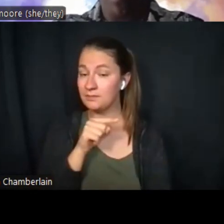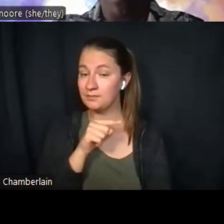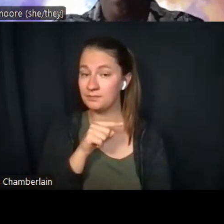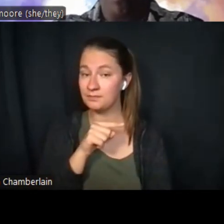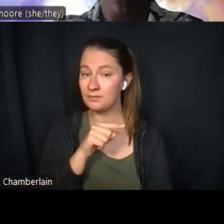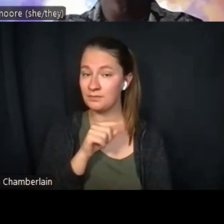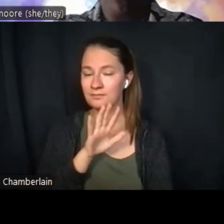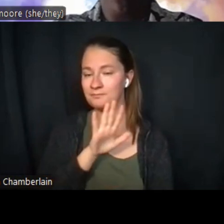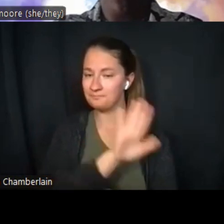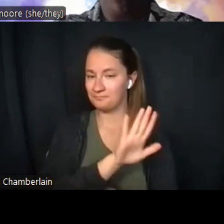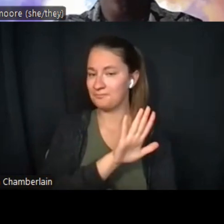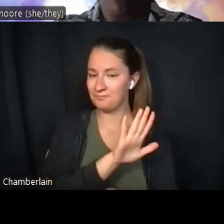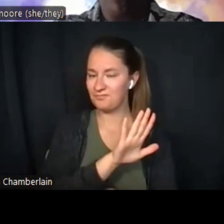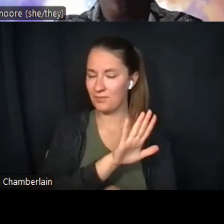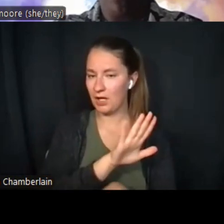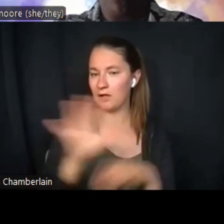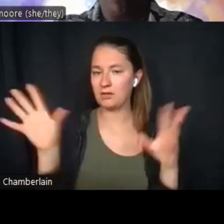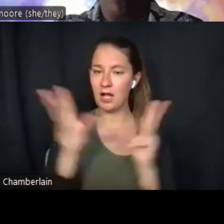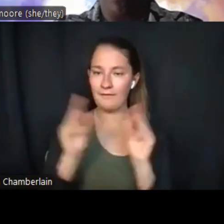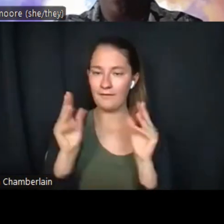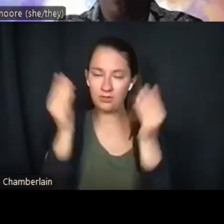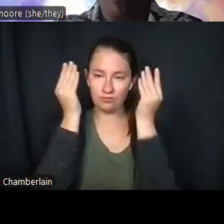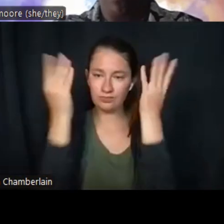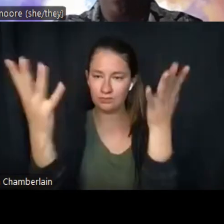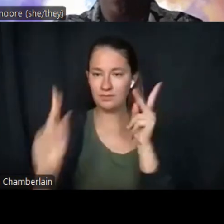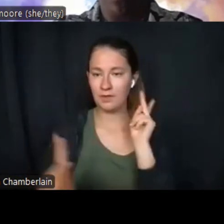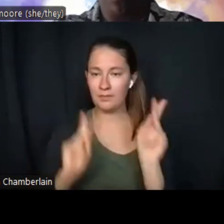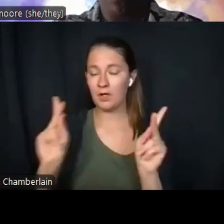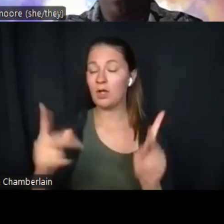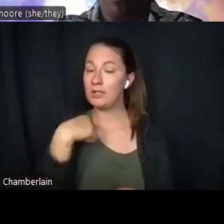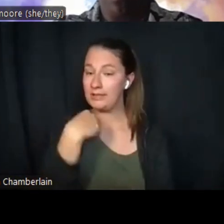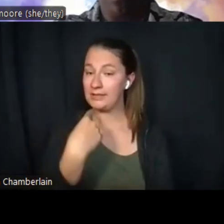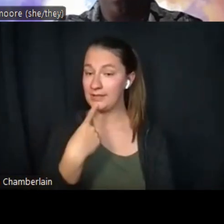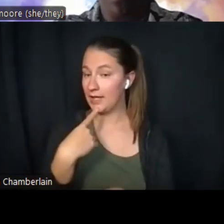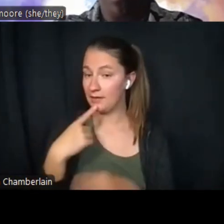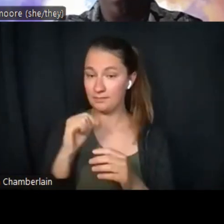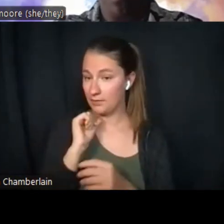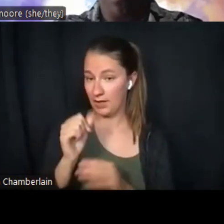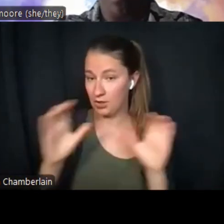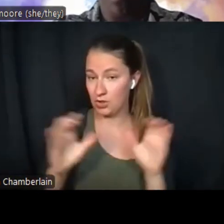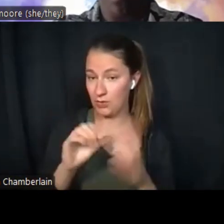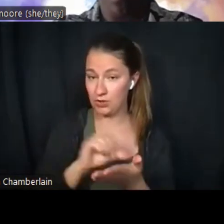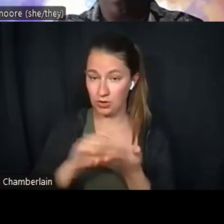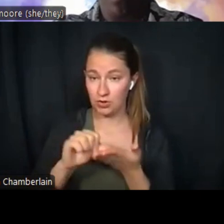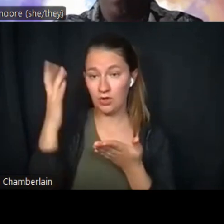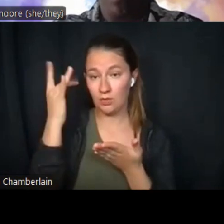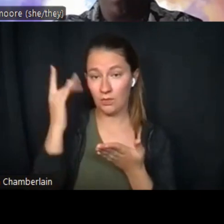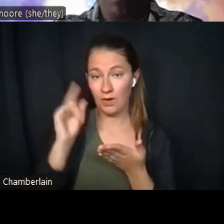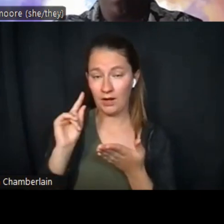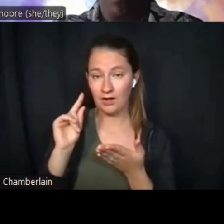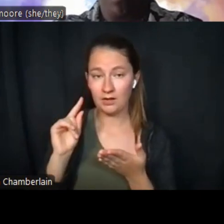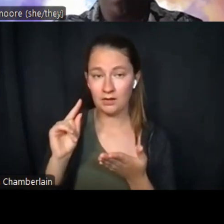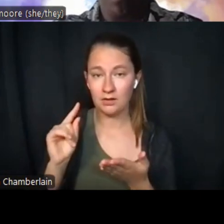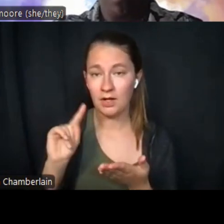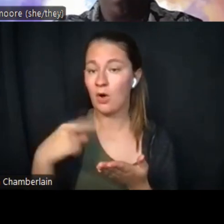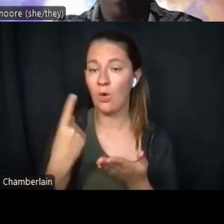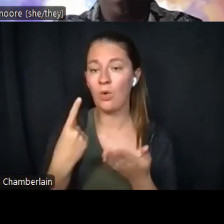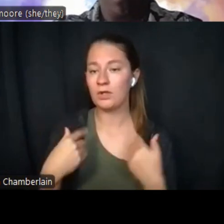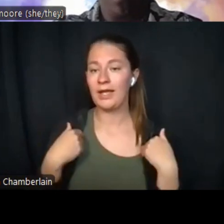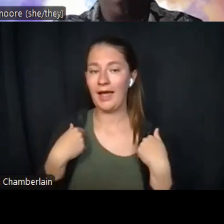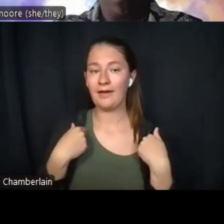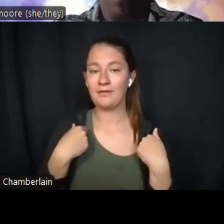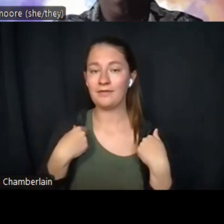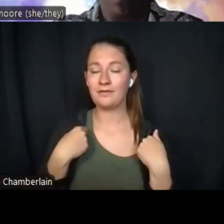press mentioned that they weren't doing surgery because they only did gender affirming 1 surgery minute, on Paige. adults. Sorry. Oh